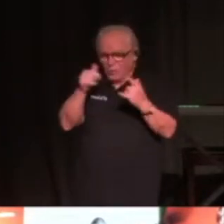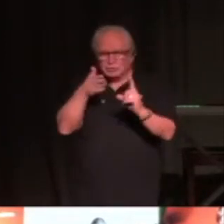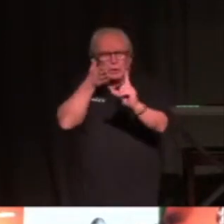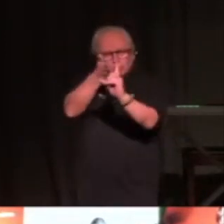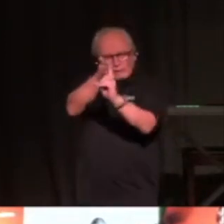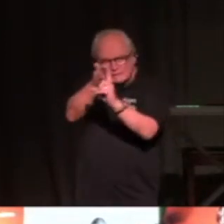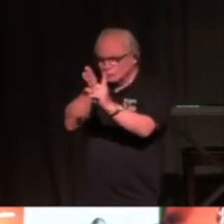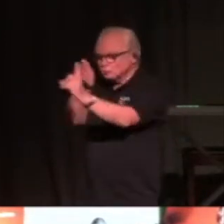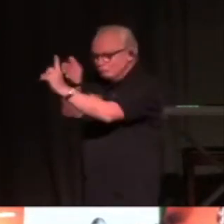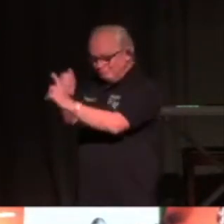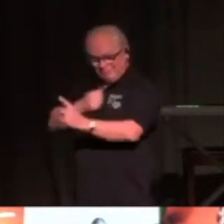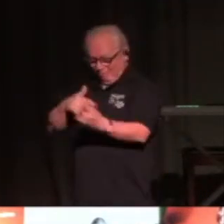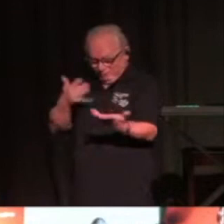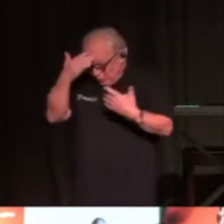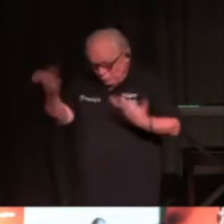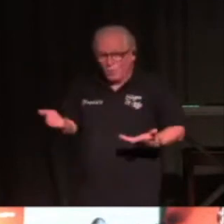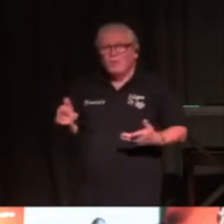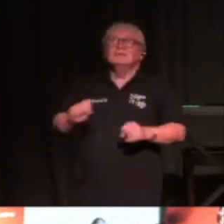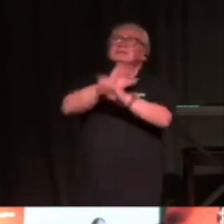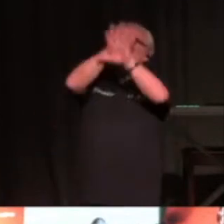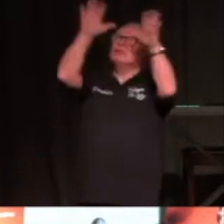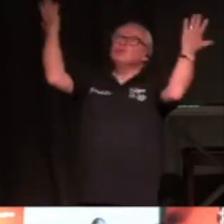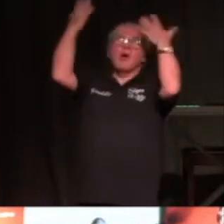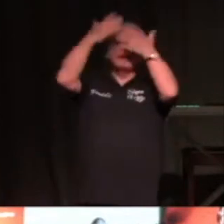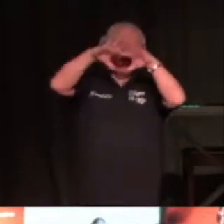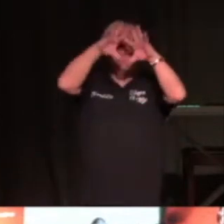your life when the skies over you are dark.